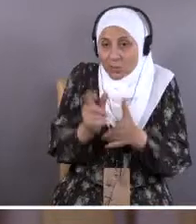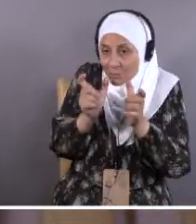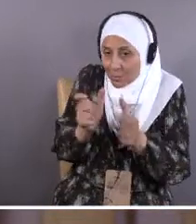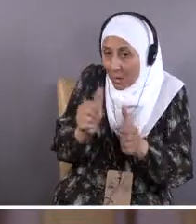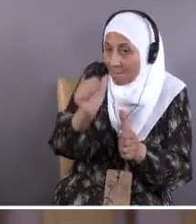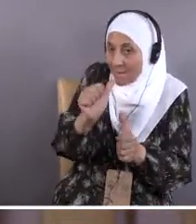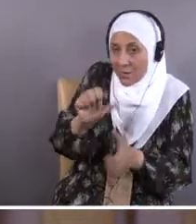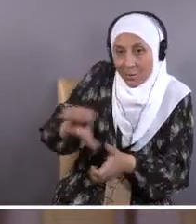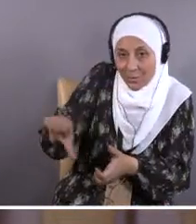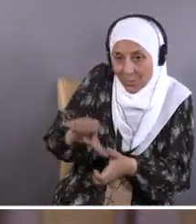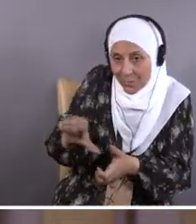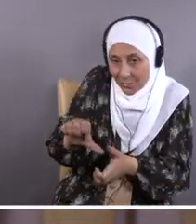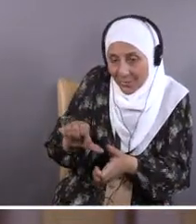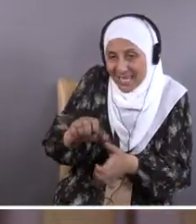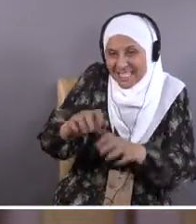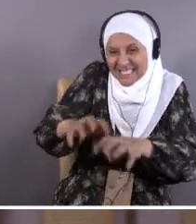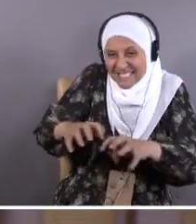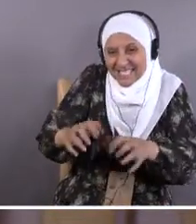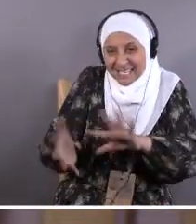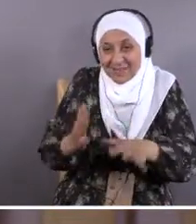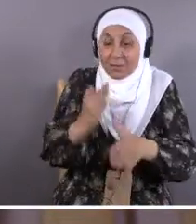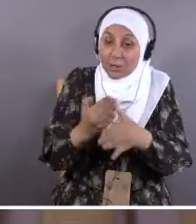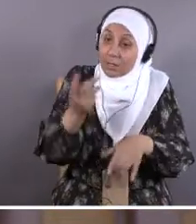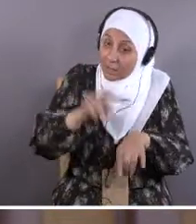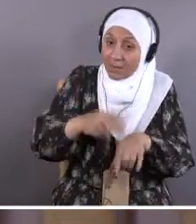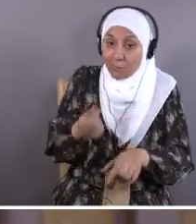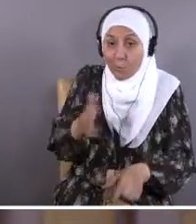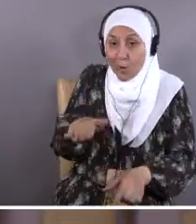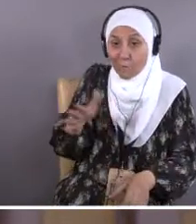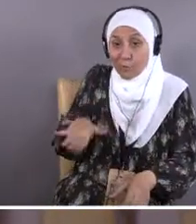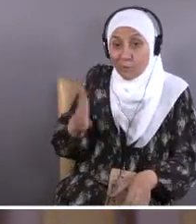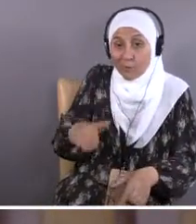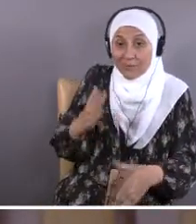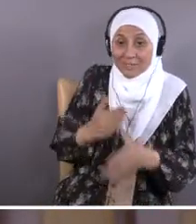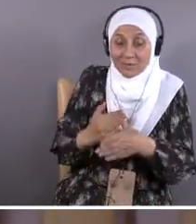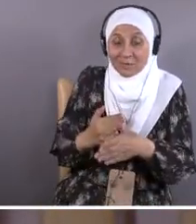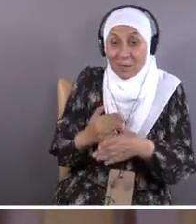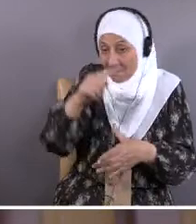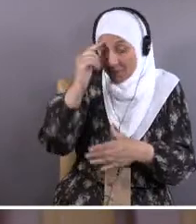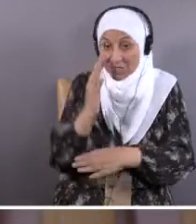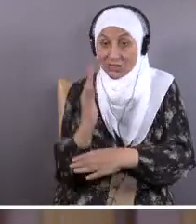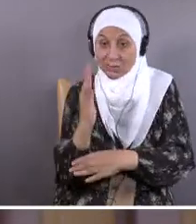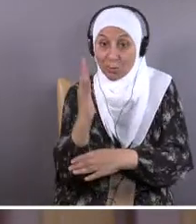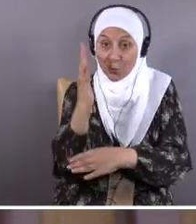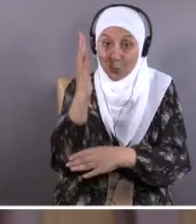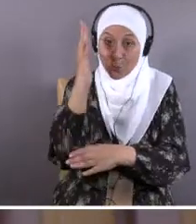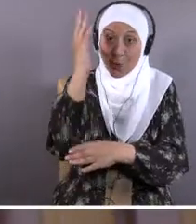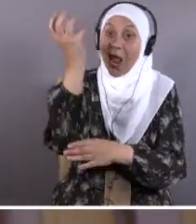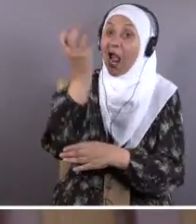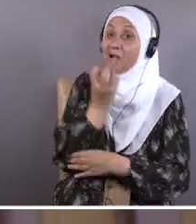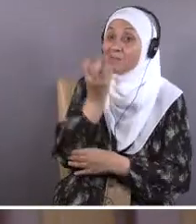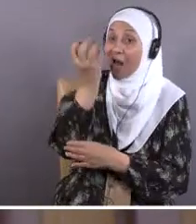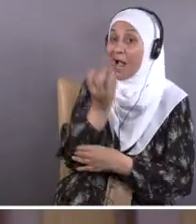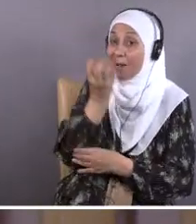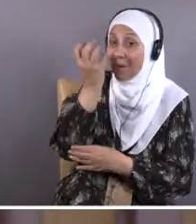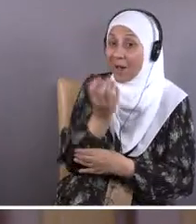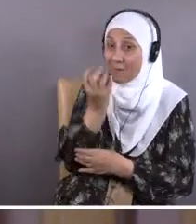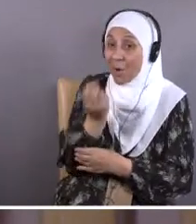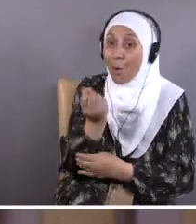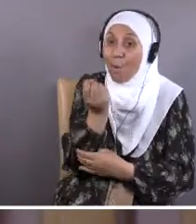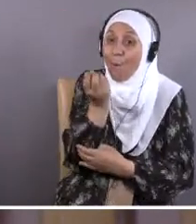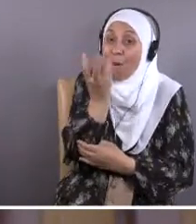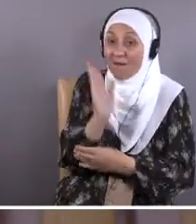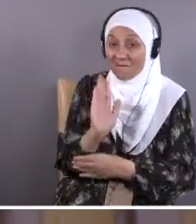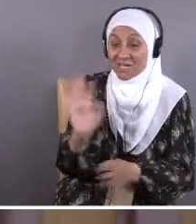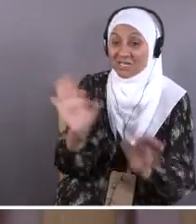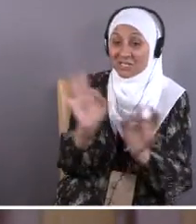opportunity to have their own trees, and each one of my children is in charge of that particular tree. And I told them